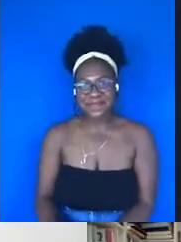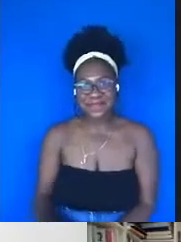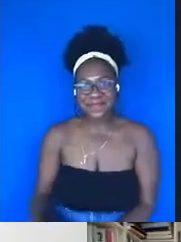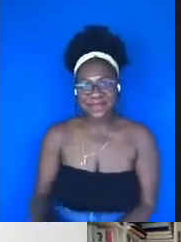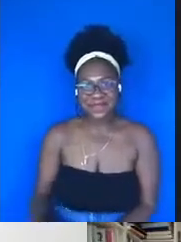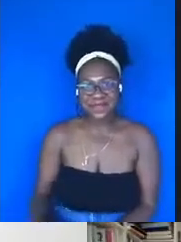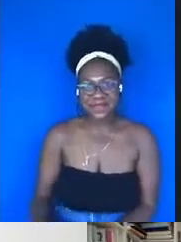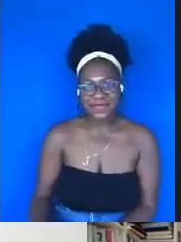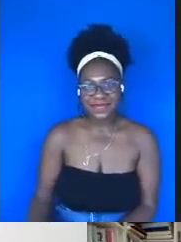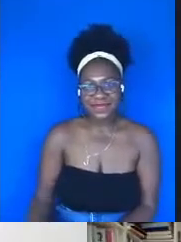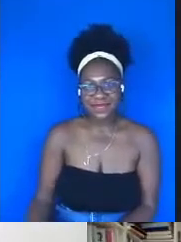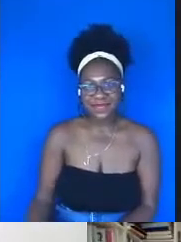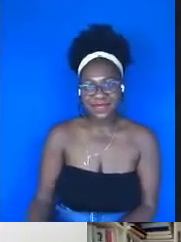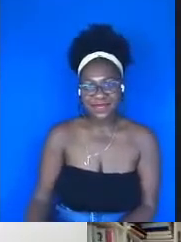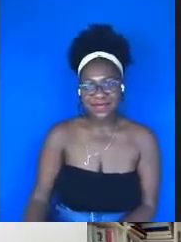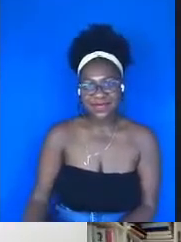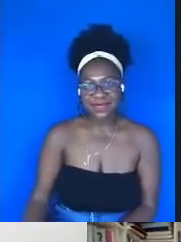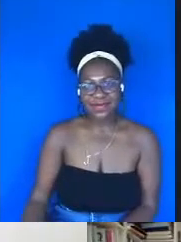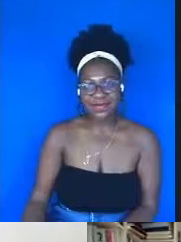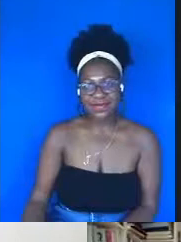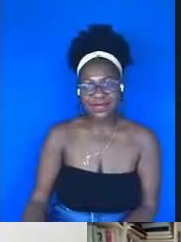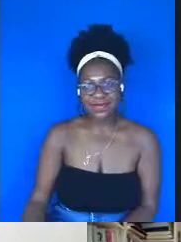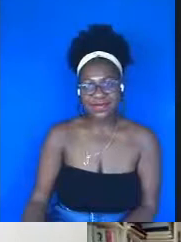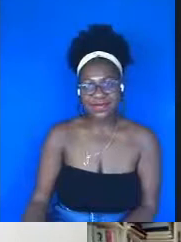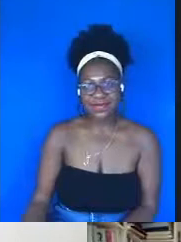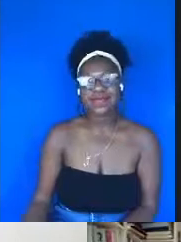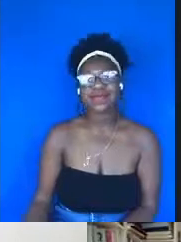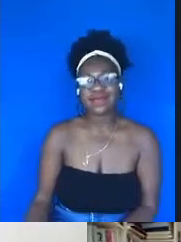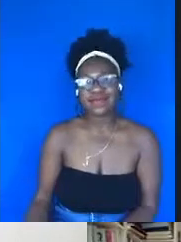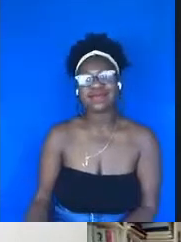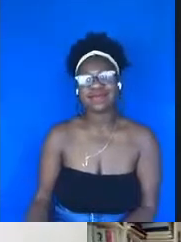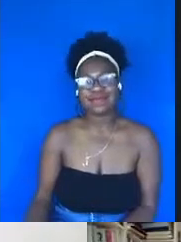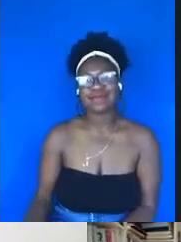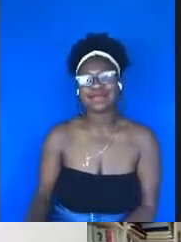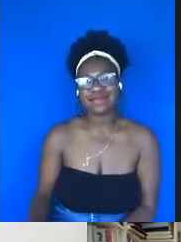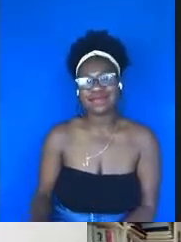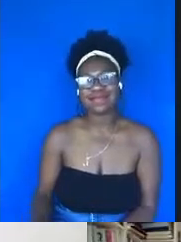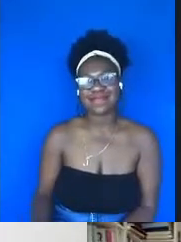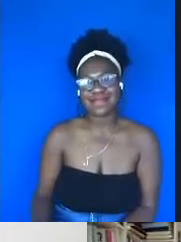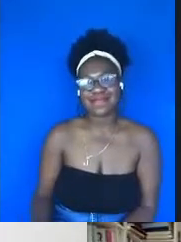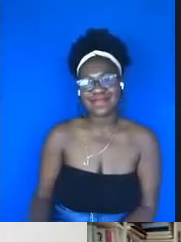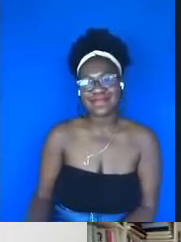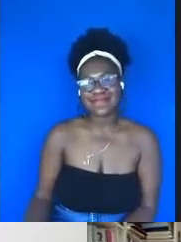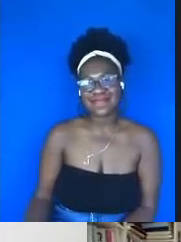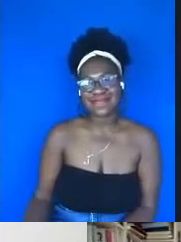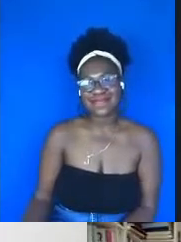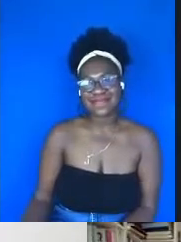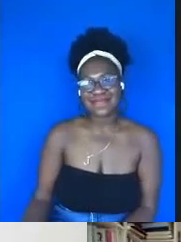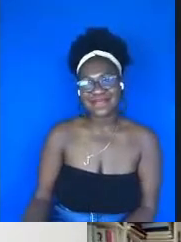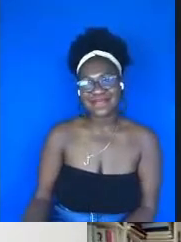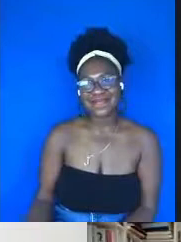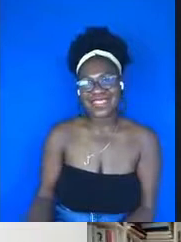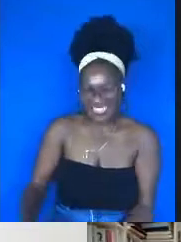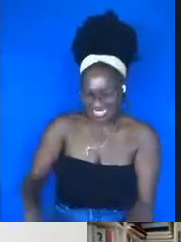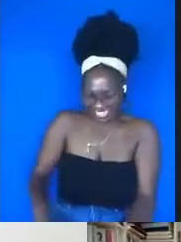I'm writing them so that I can feel like they feel their music while I'm finding them. But yeah it all sounds good to me.